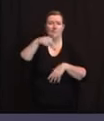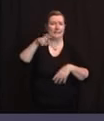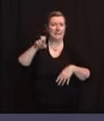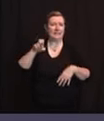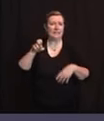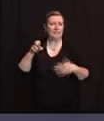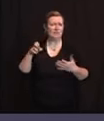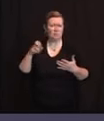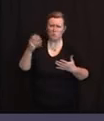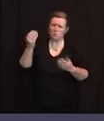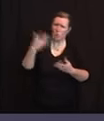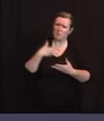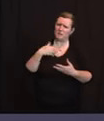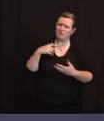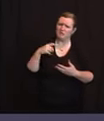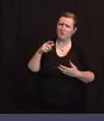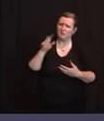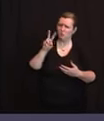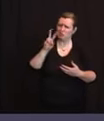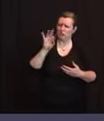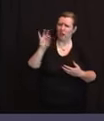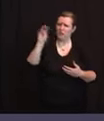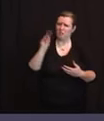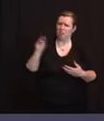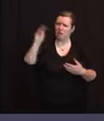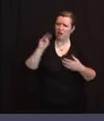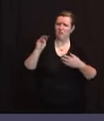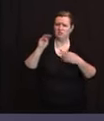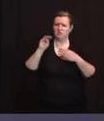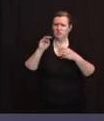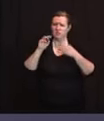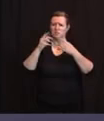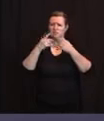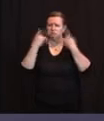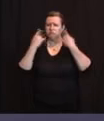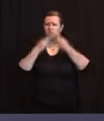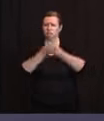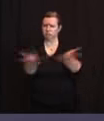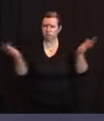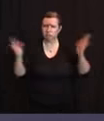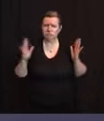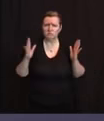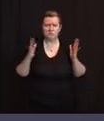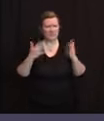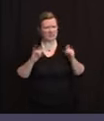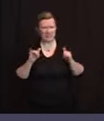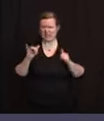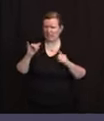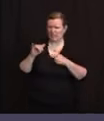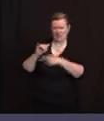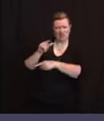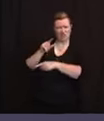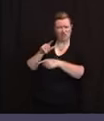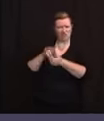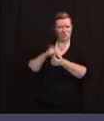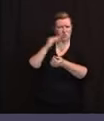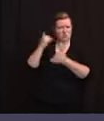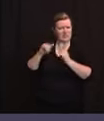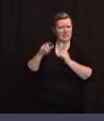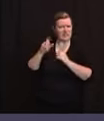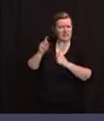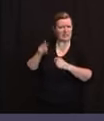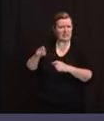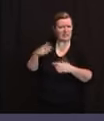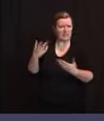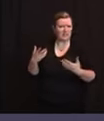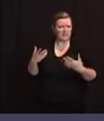million pieces in your report, Commissioner, but do they still need anything else? I mean, we've talked about shortages of gowns and so